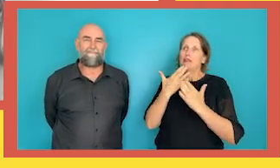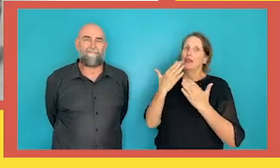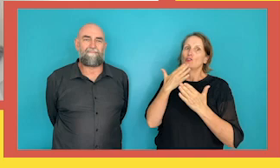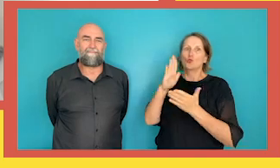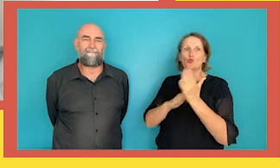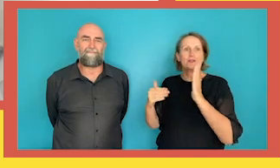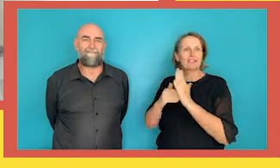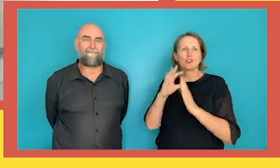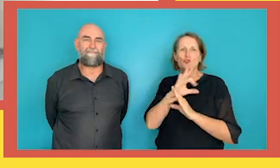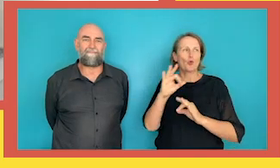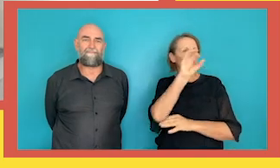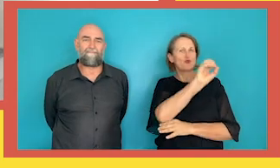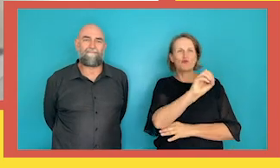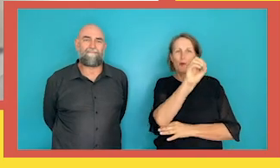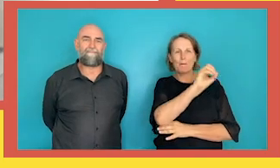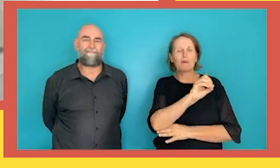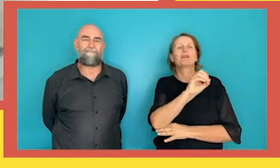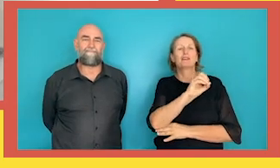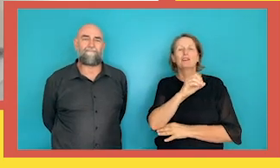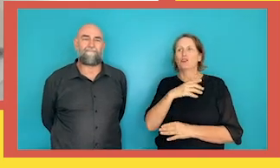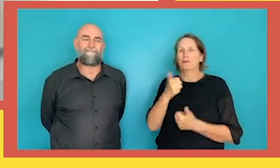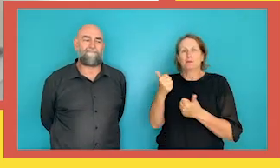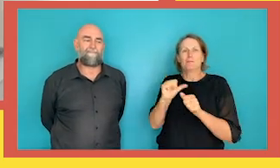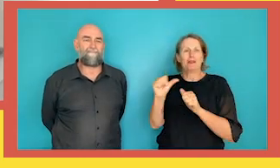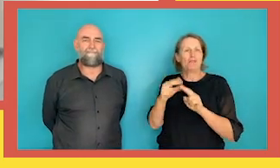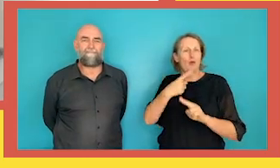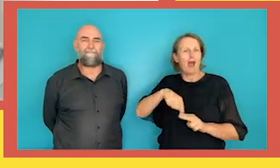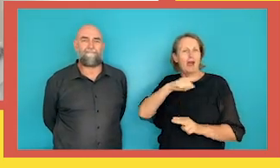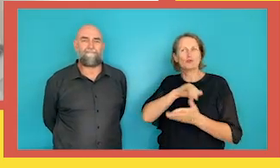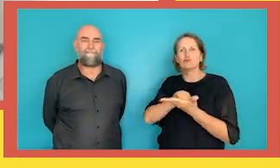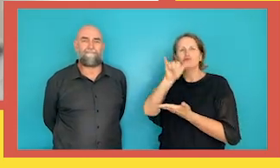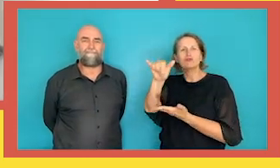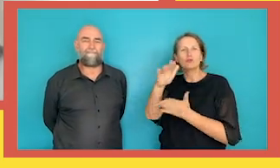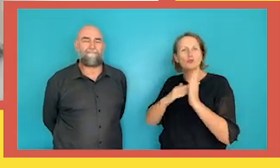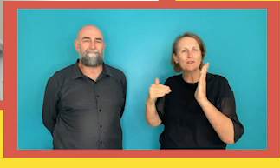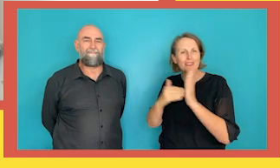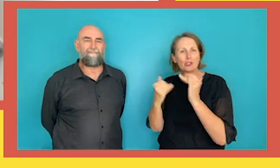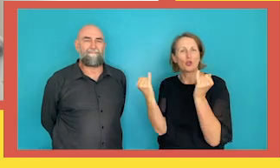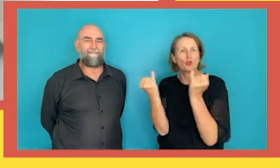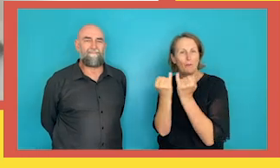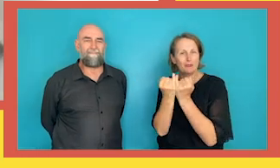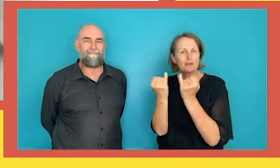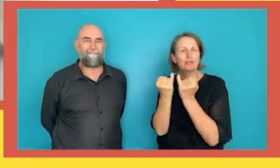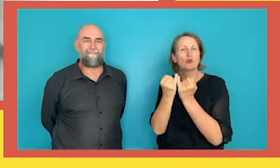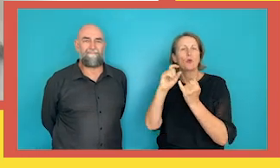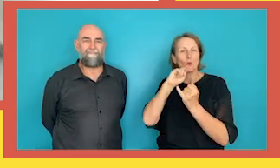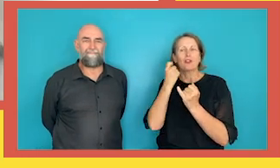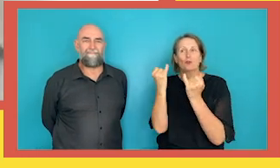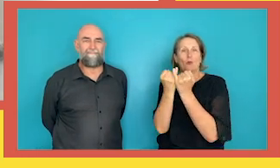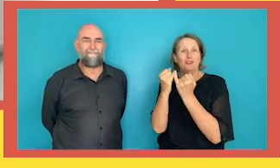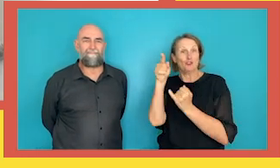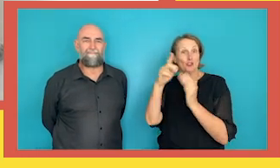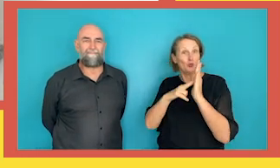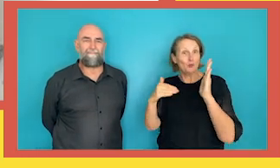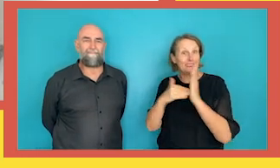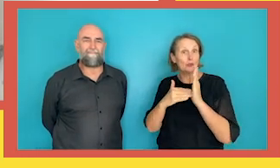us over here in Australia a little bit more of an advantage. So we are competing in the repechage tournament in